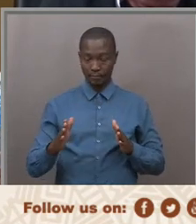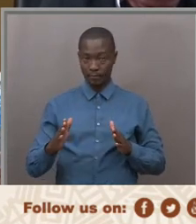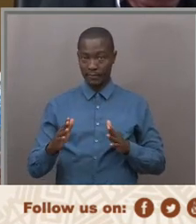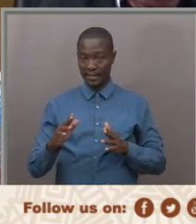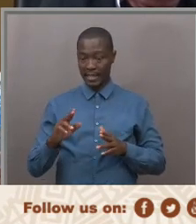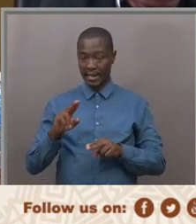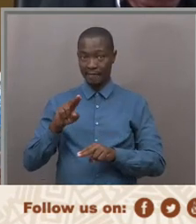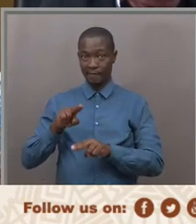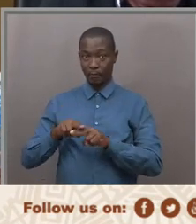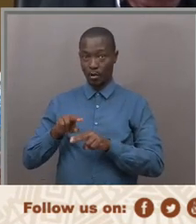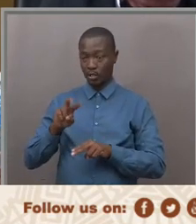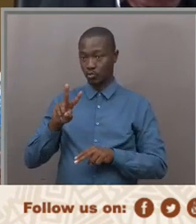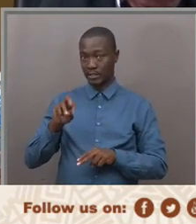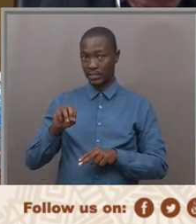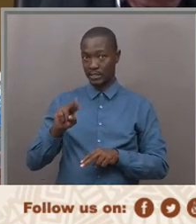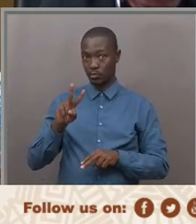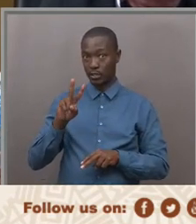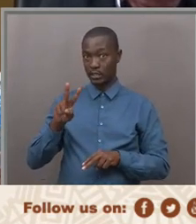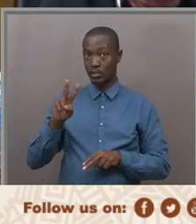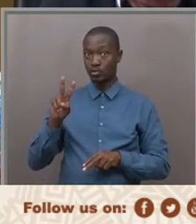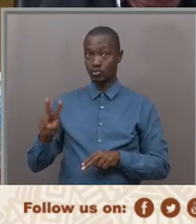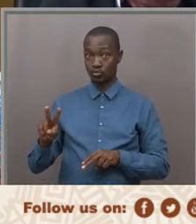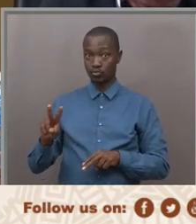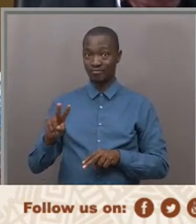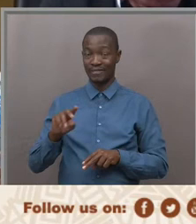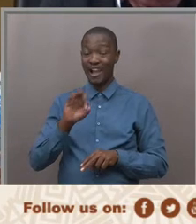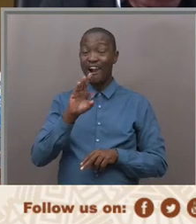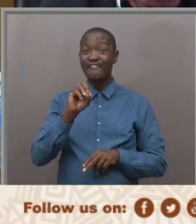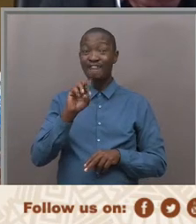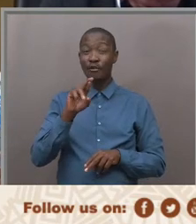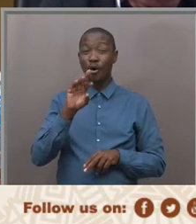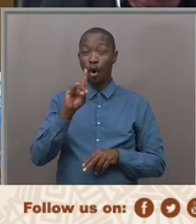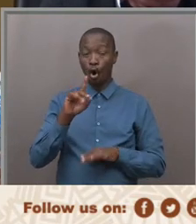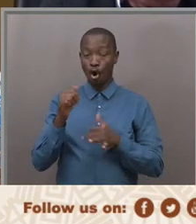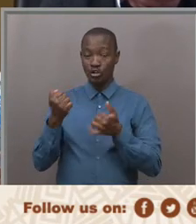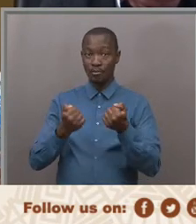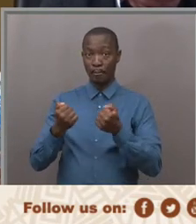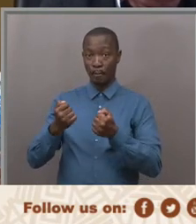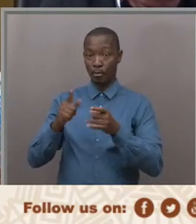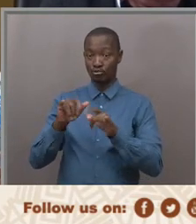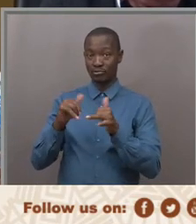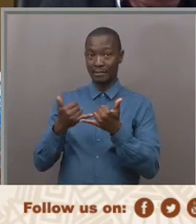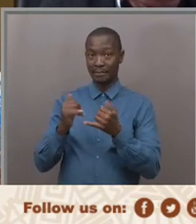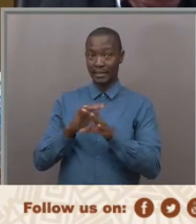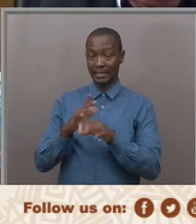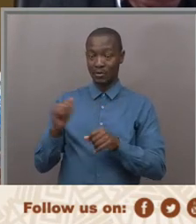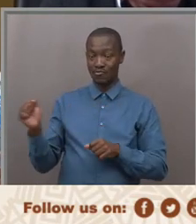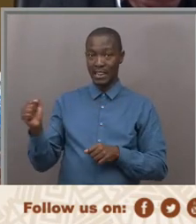February 2022, Ford Motor Company is going to employ